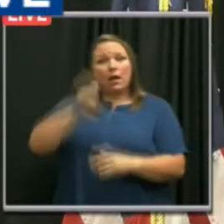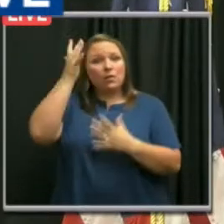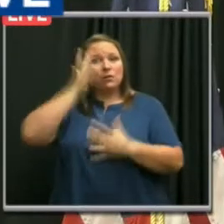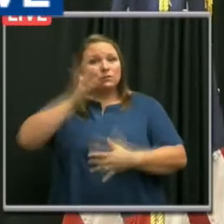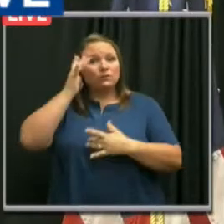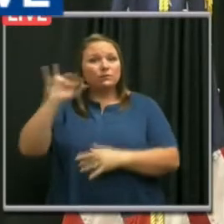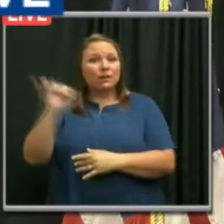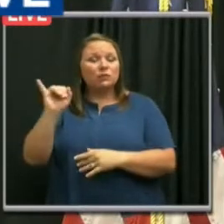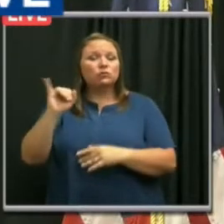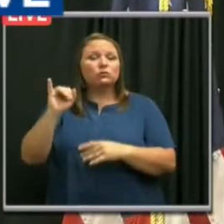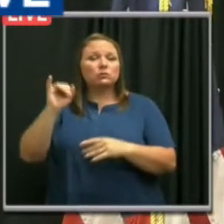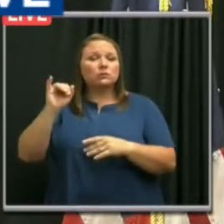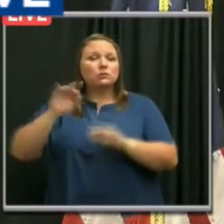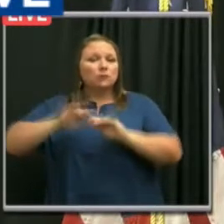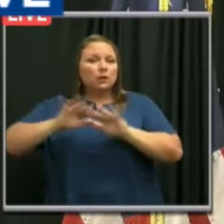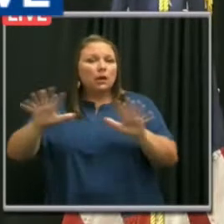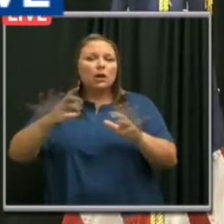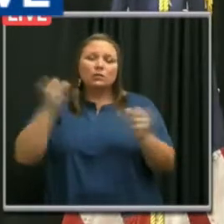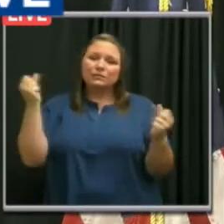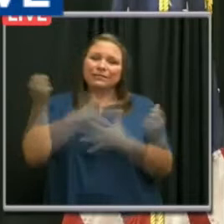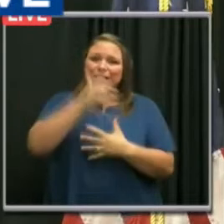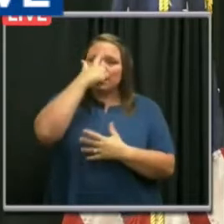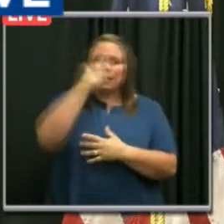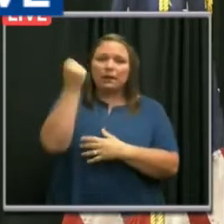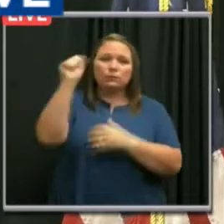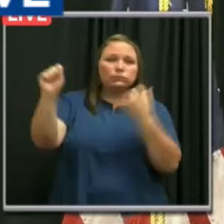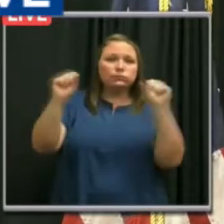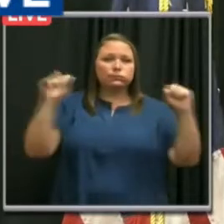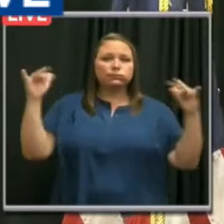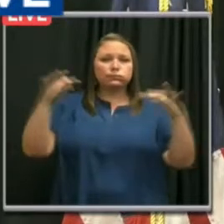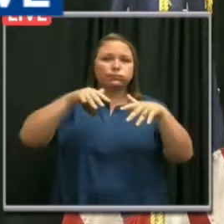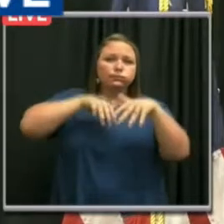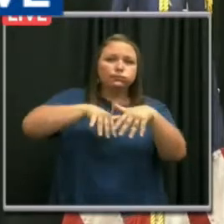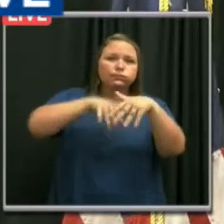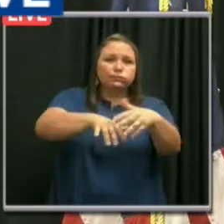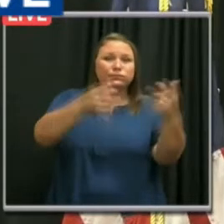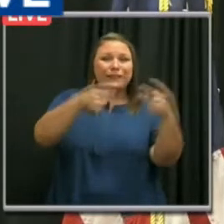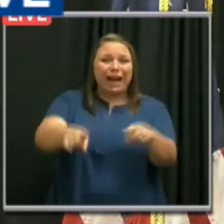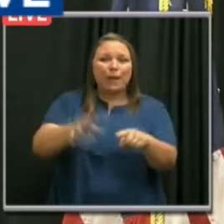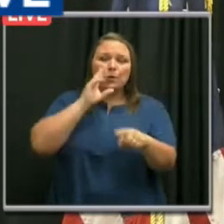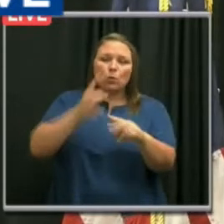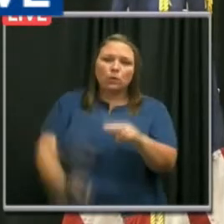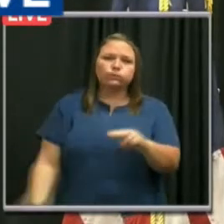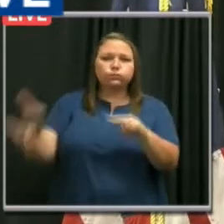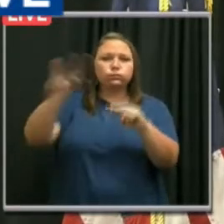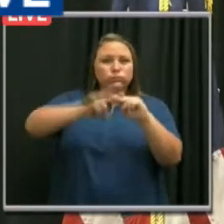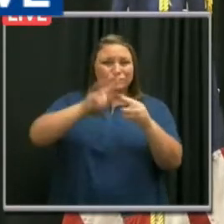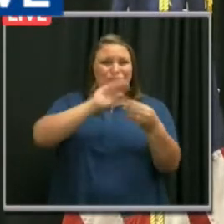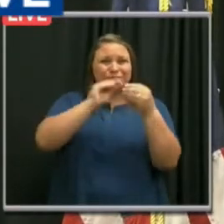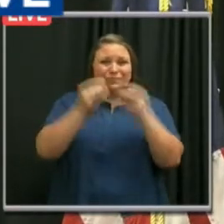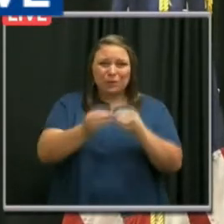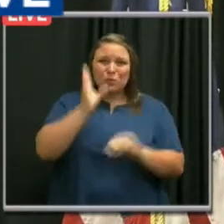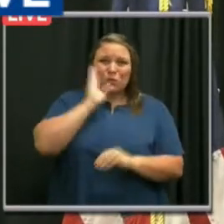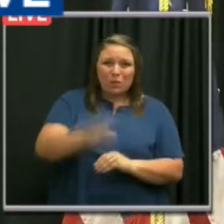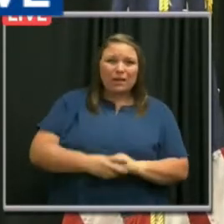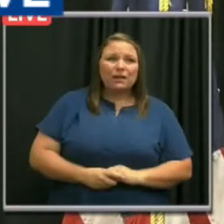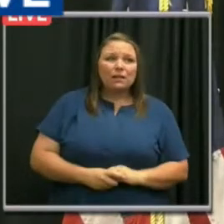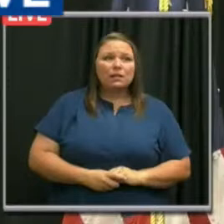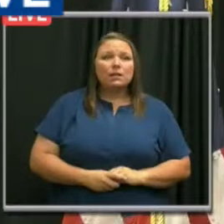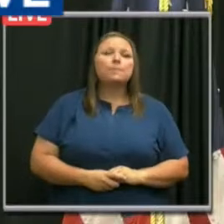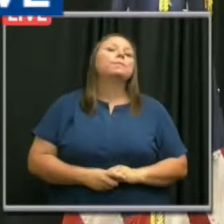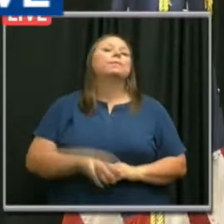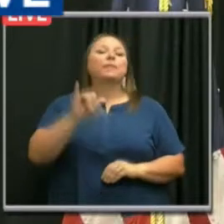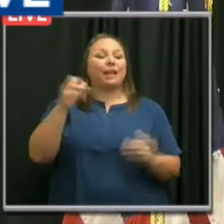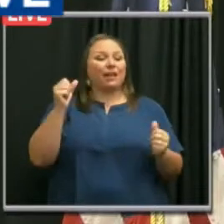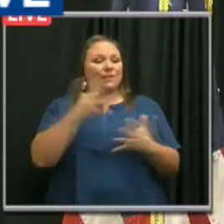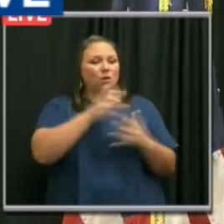great fear that the rallies and marches that have happened recently around the country are going to cause a spike in cases. This fear is enhanced